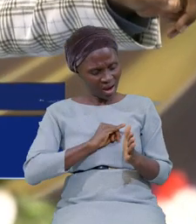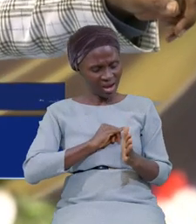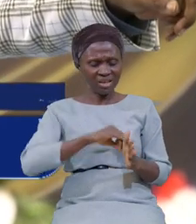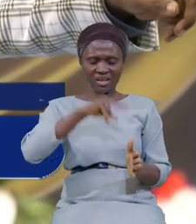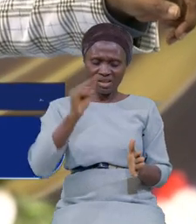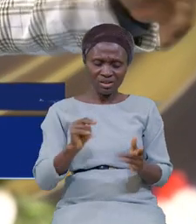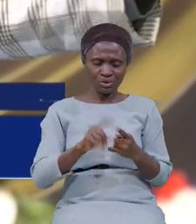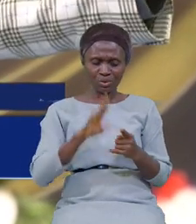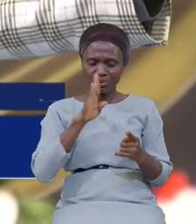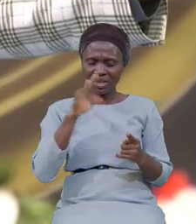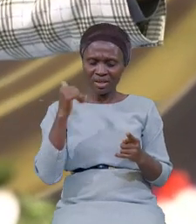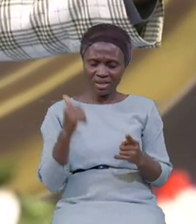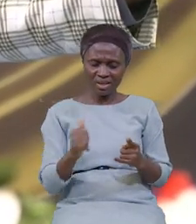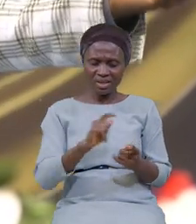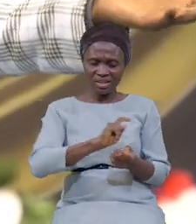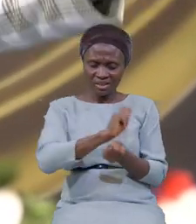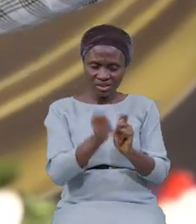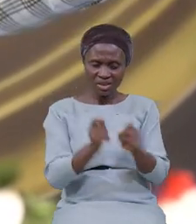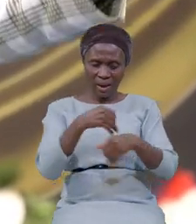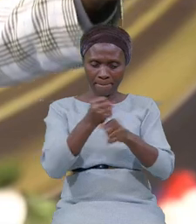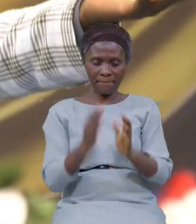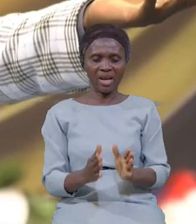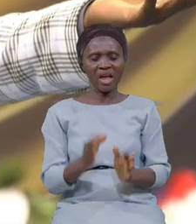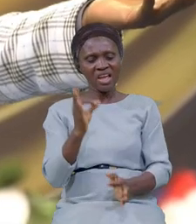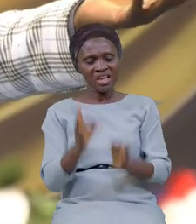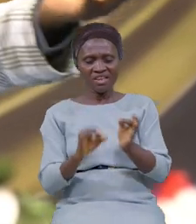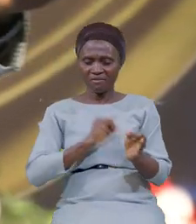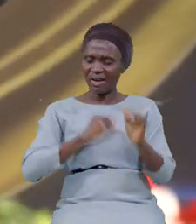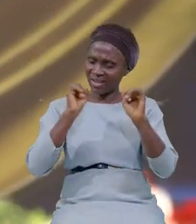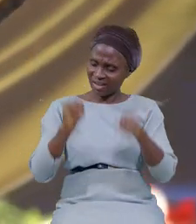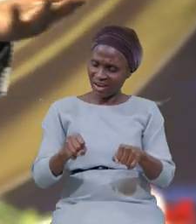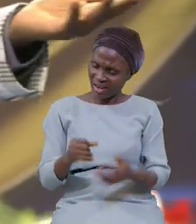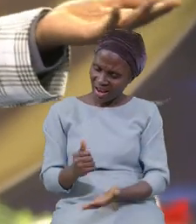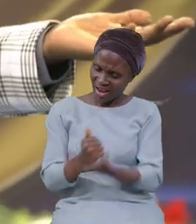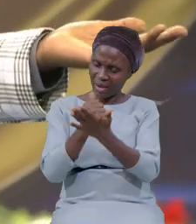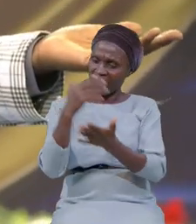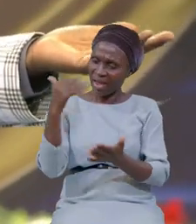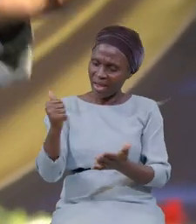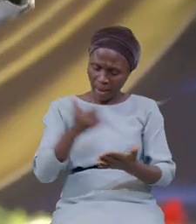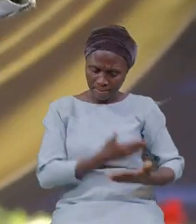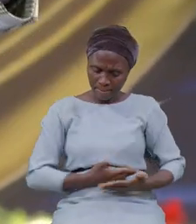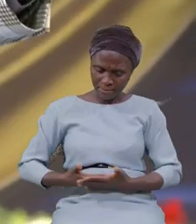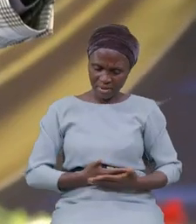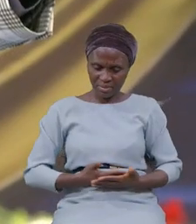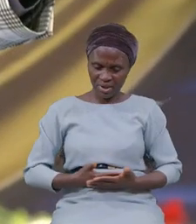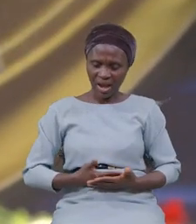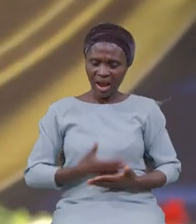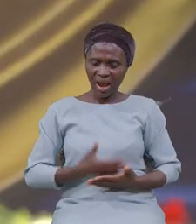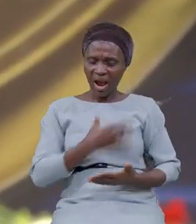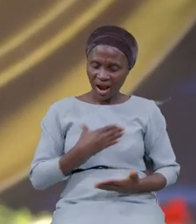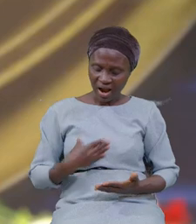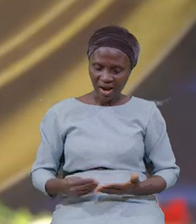baby, then he might become a doctor, a lawyer, an engineer, a teacher,